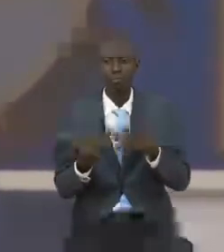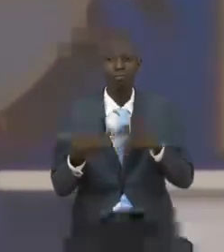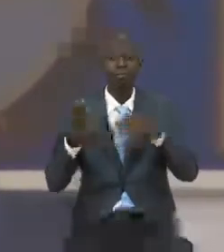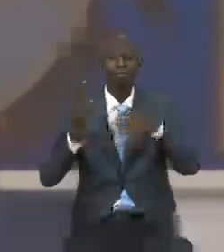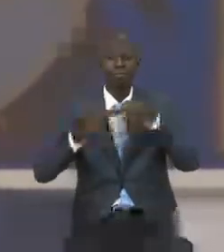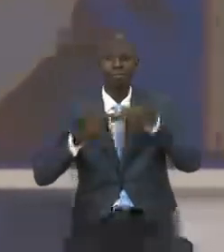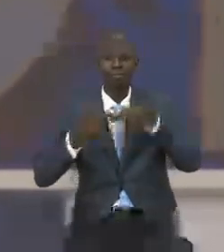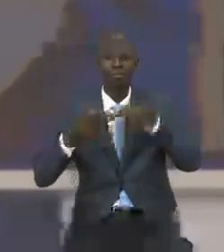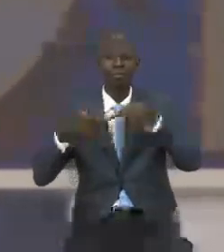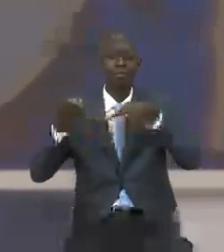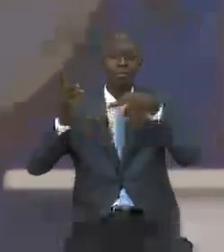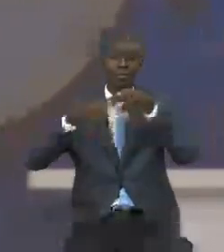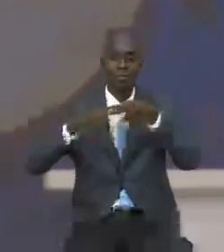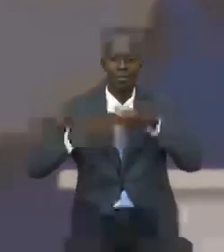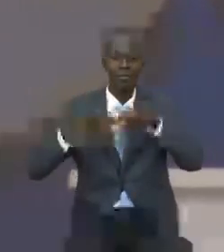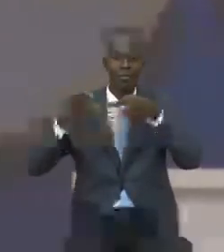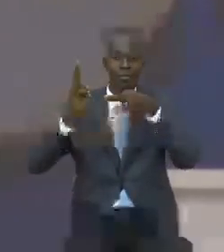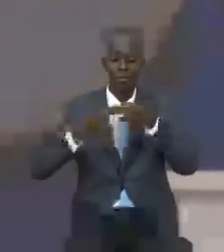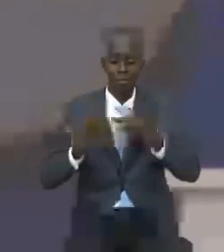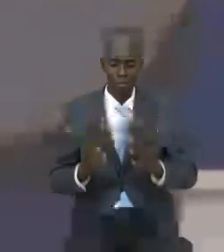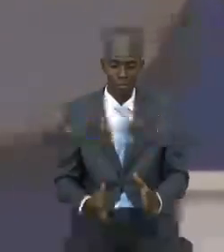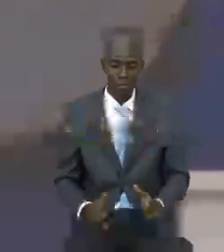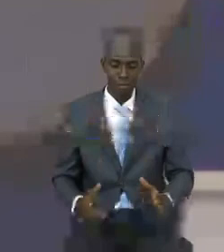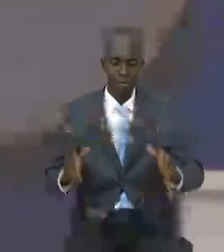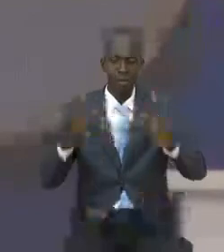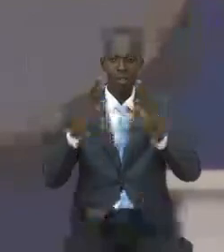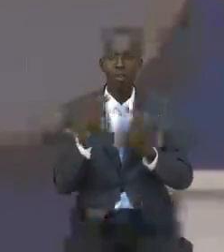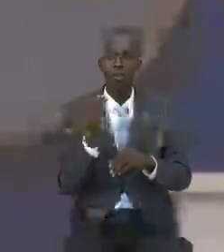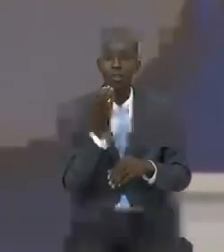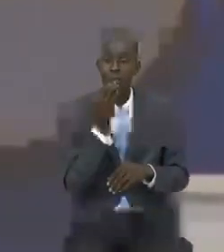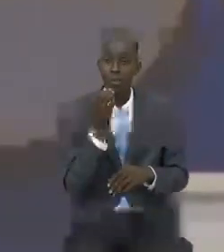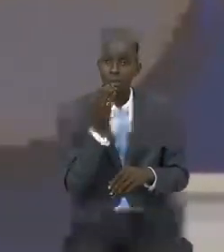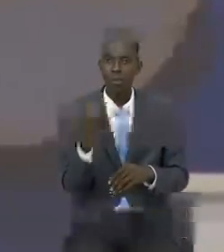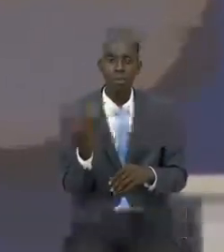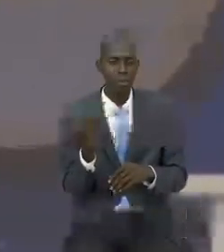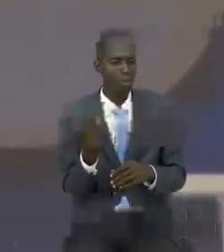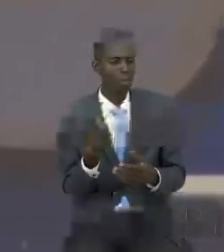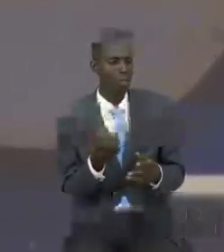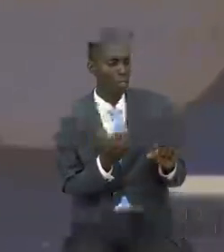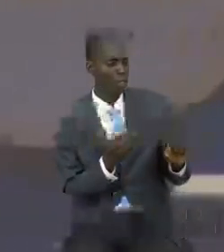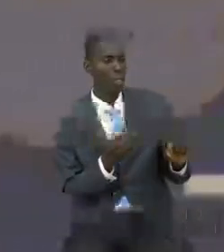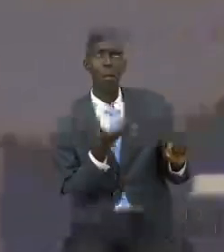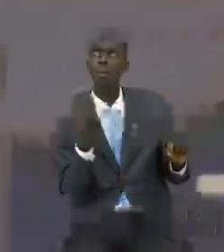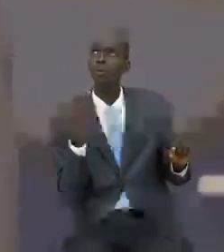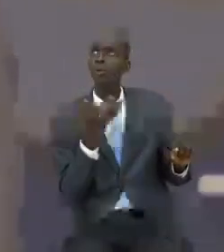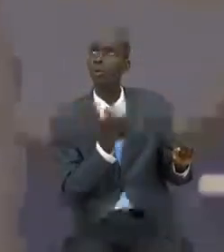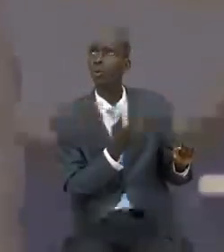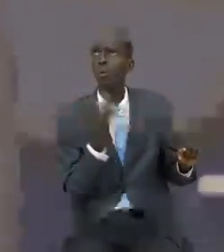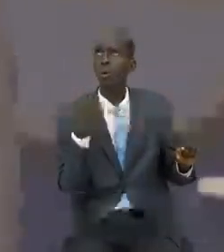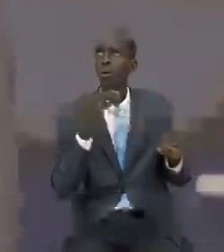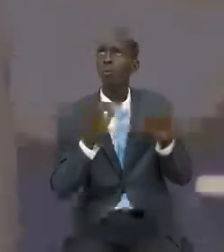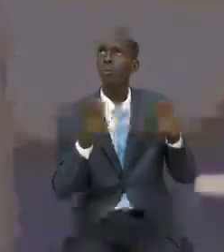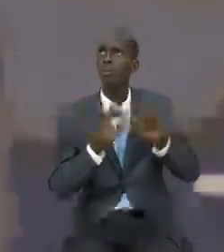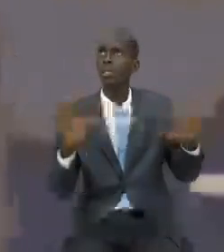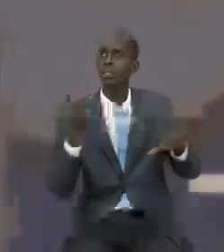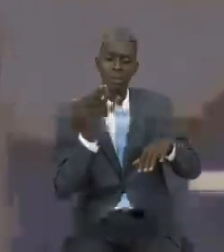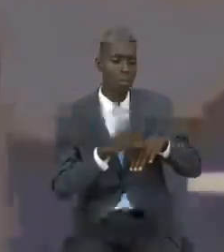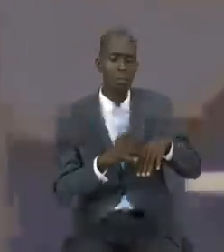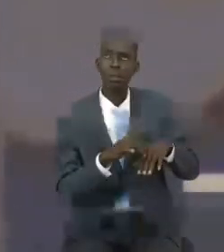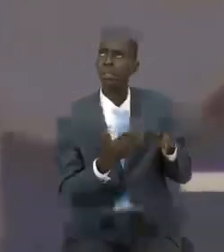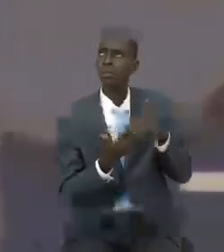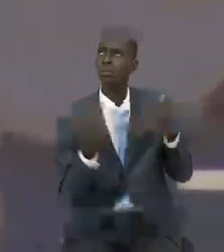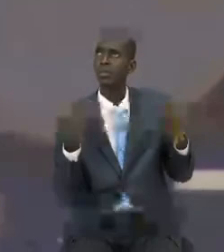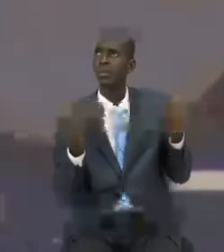of the barrel of meat, just saying, but she knew there was nothing there before, and there is nothing